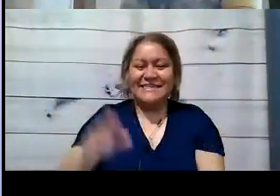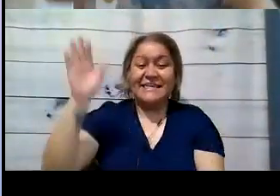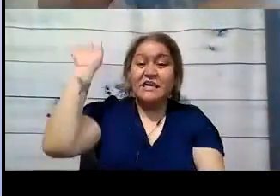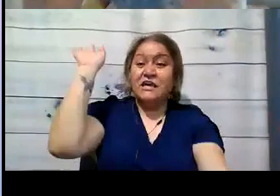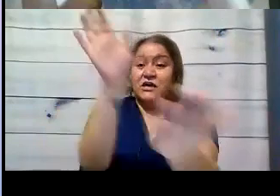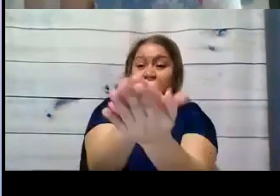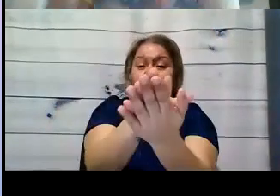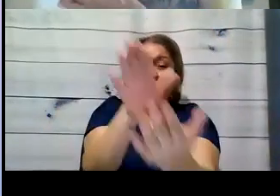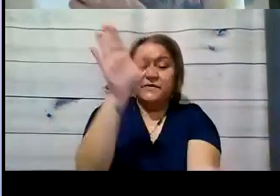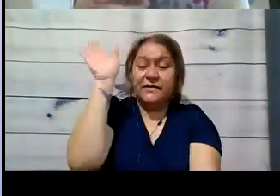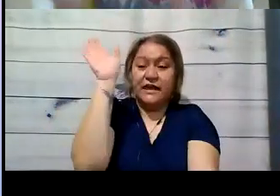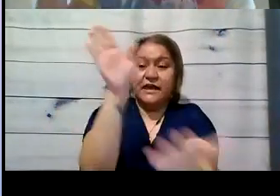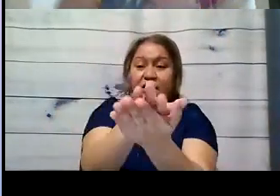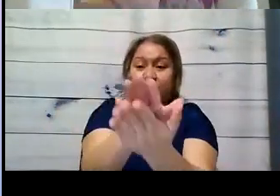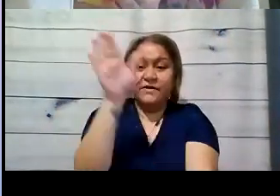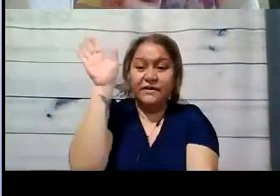An octopus.